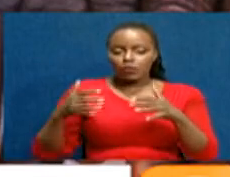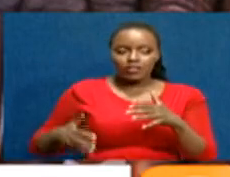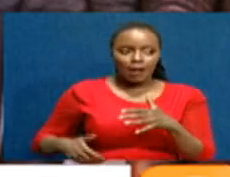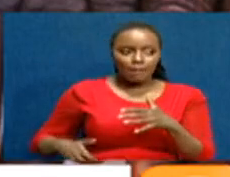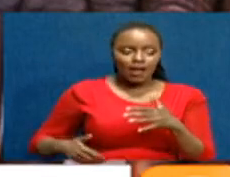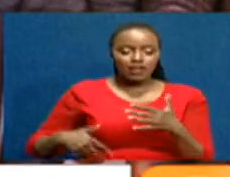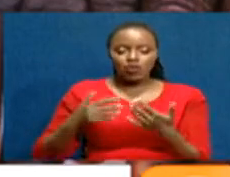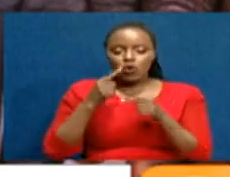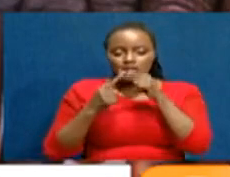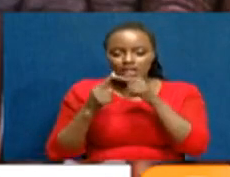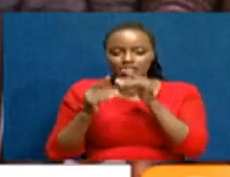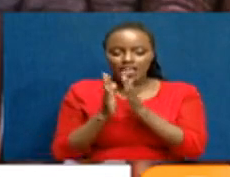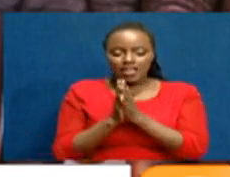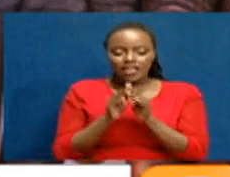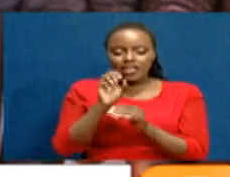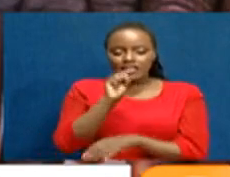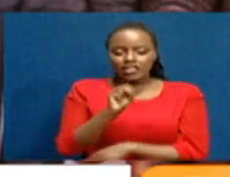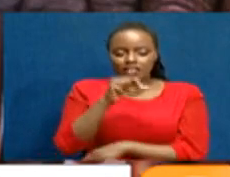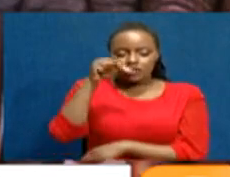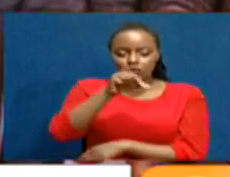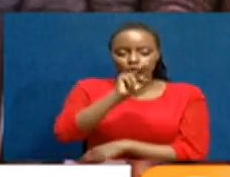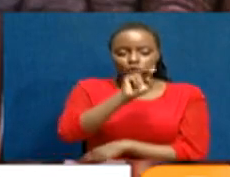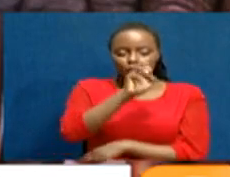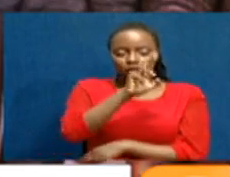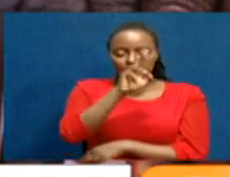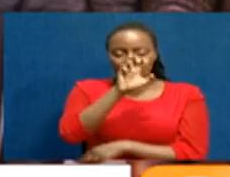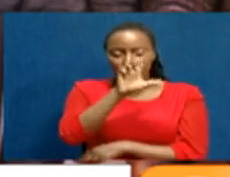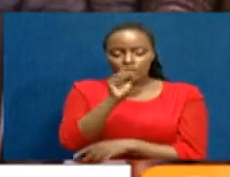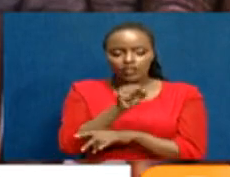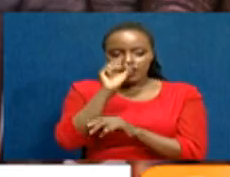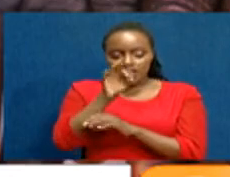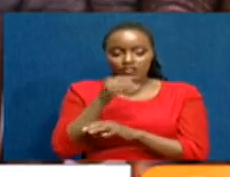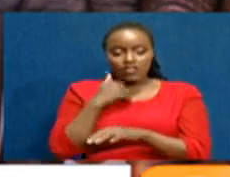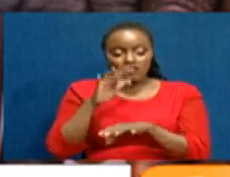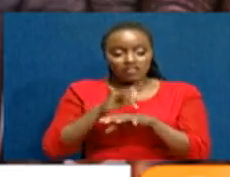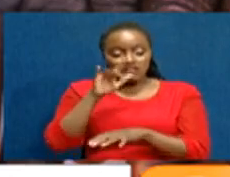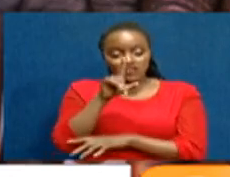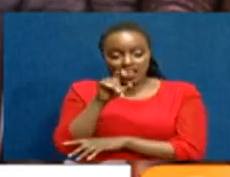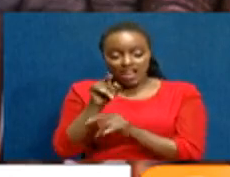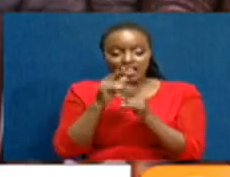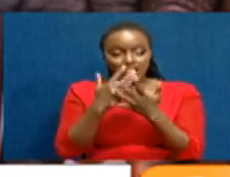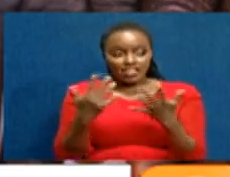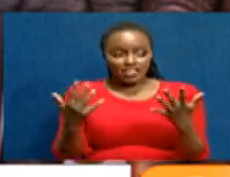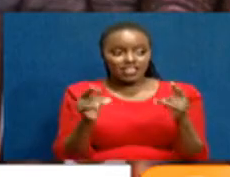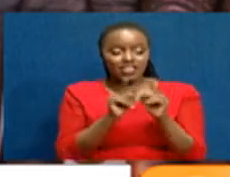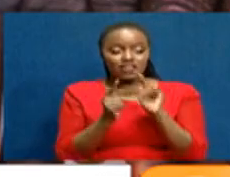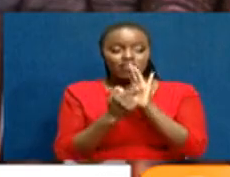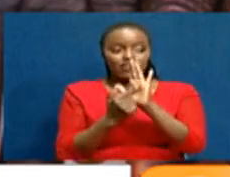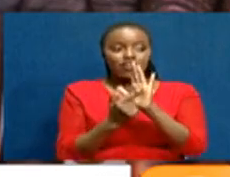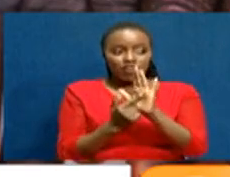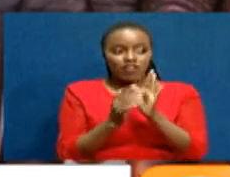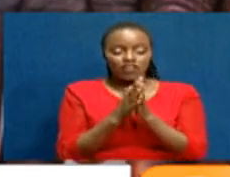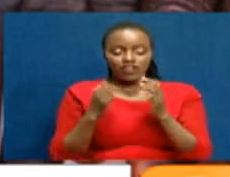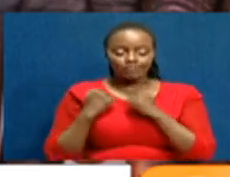monkeys, rats, and squirrels. It can also be spread by contact with virus-contaminated objects, such as bedding